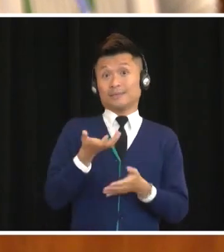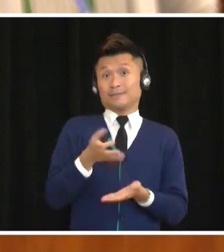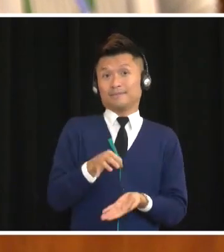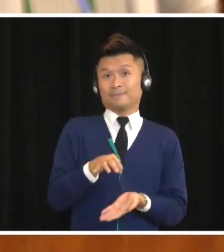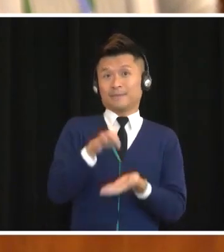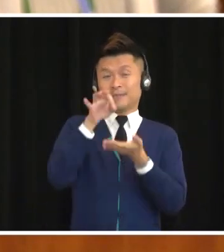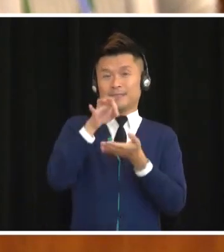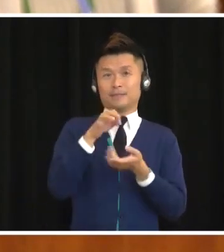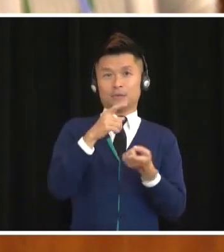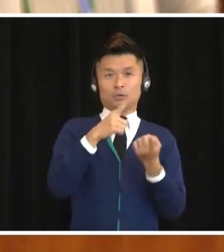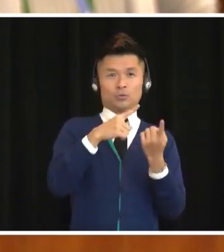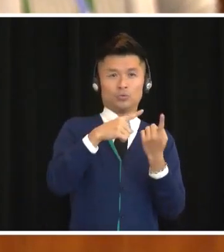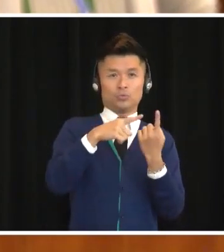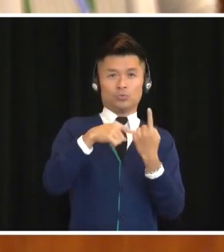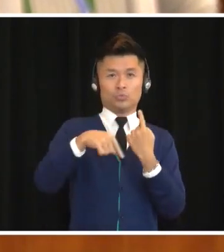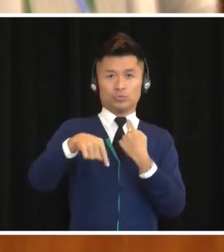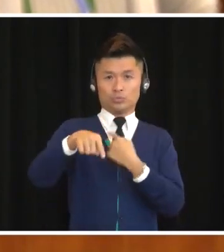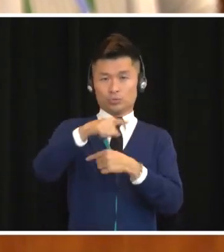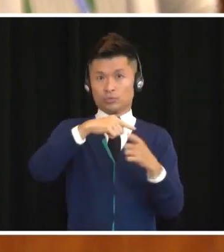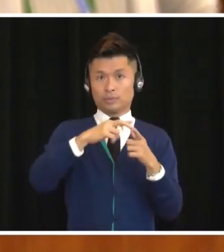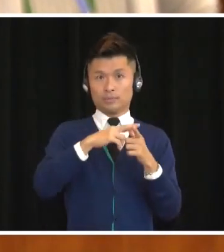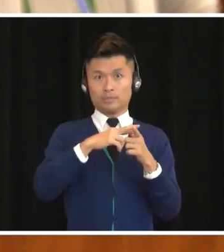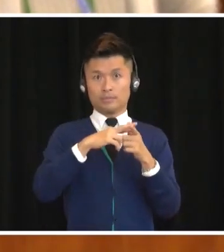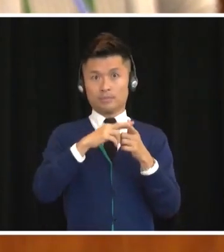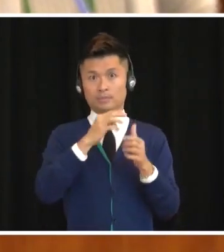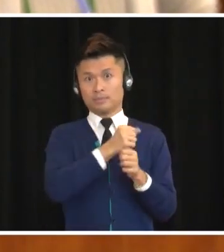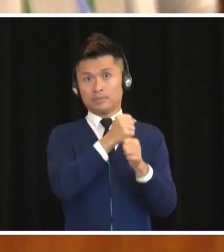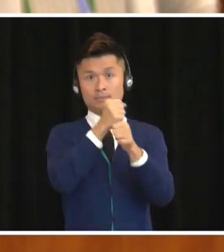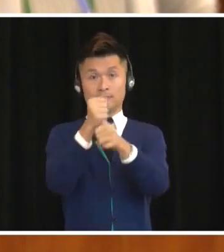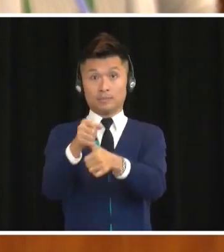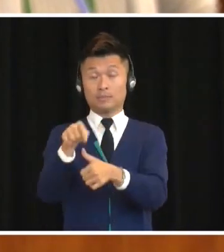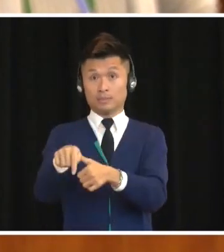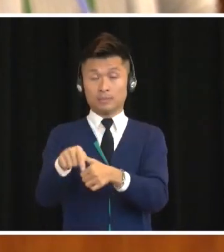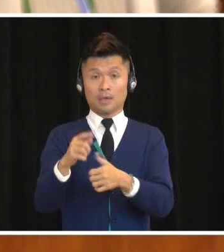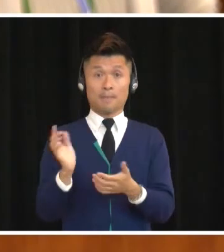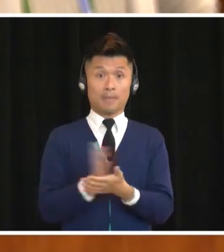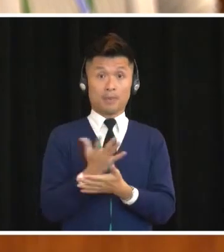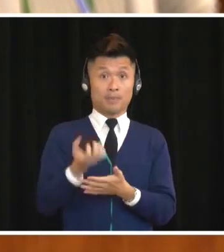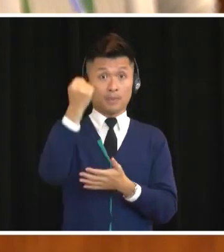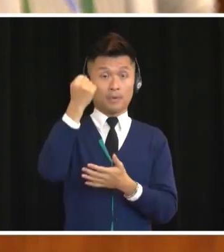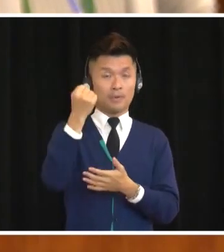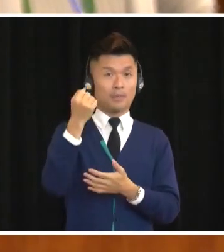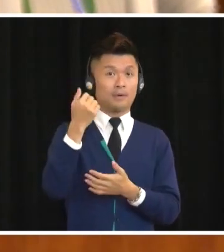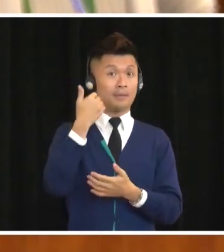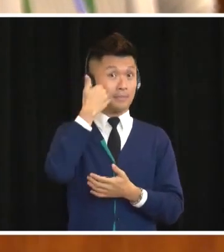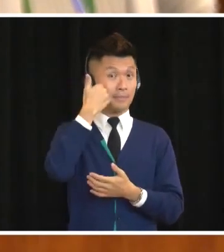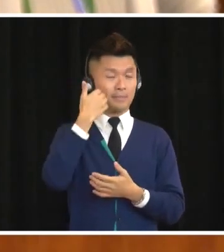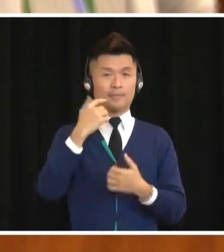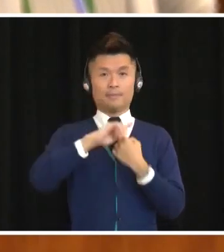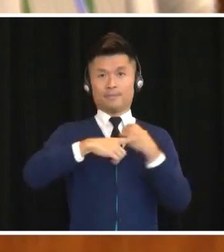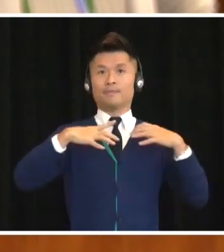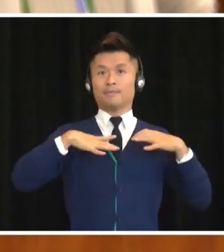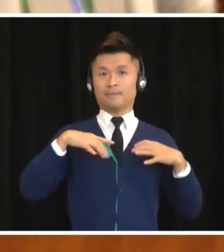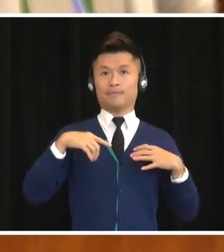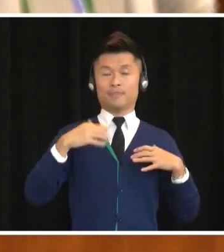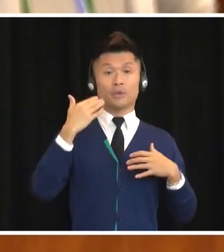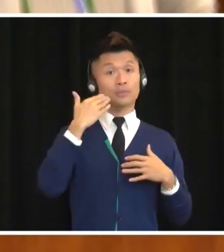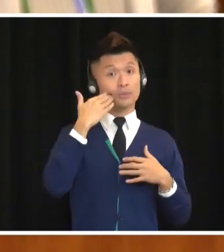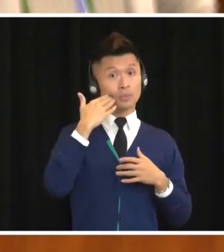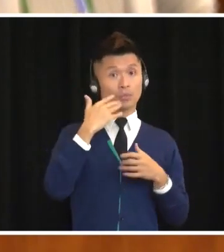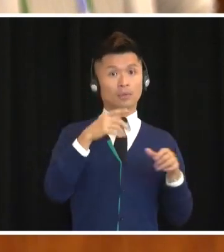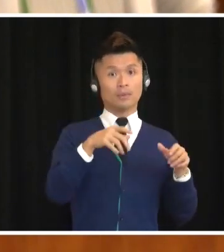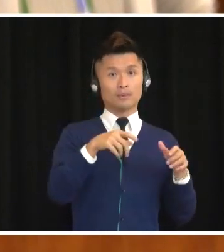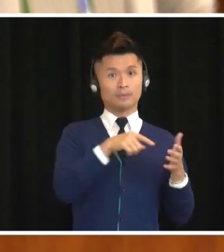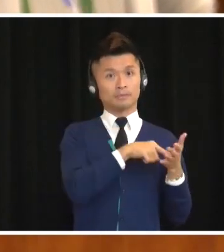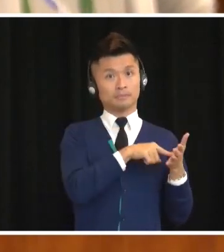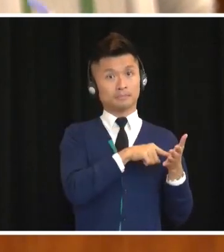that the child will be released. As for diversion, currently in Taiwan, the judge makes